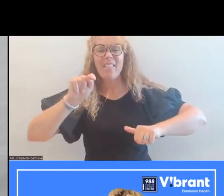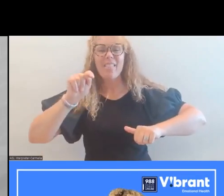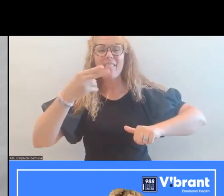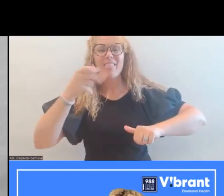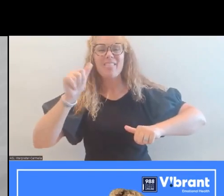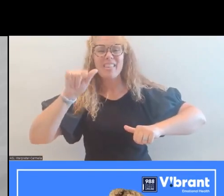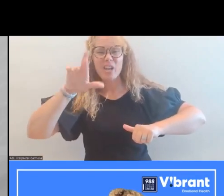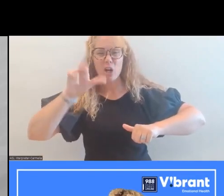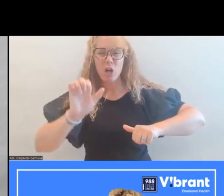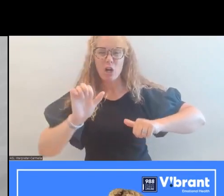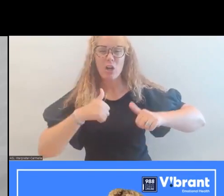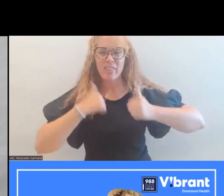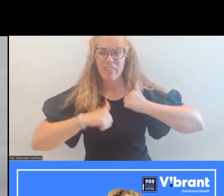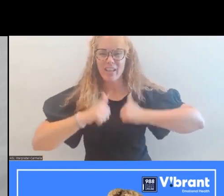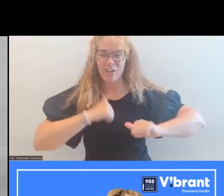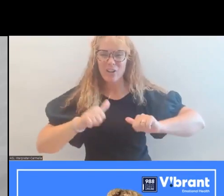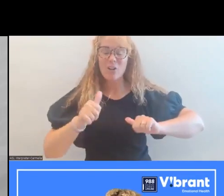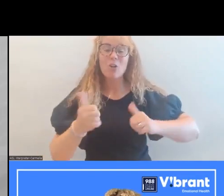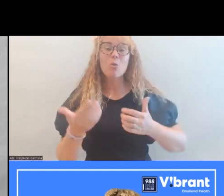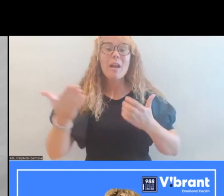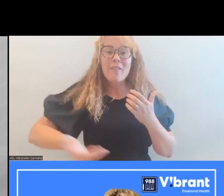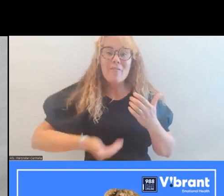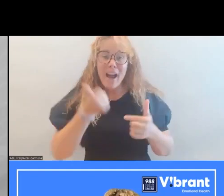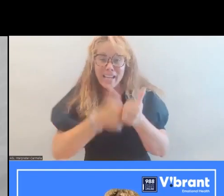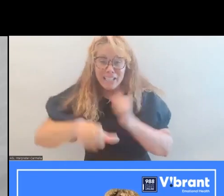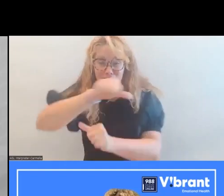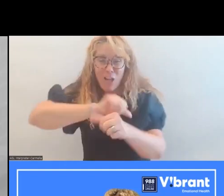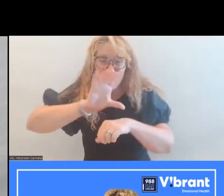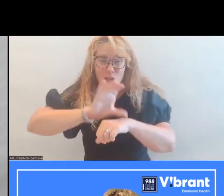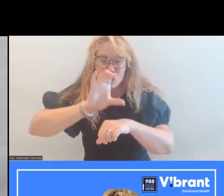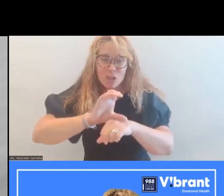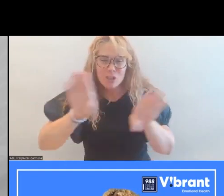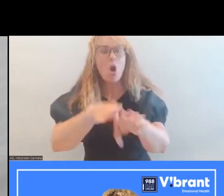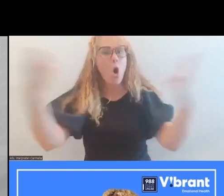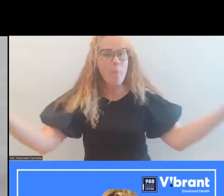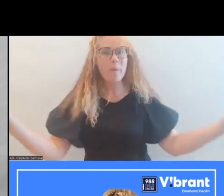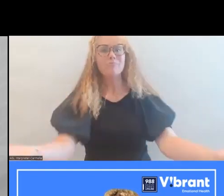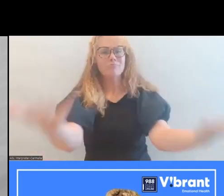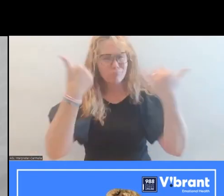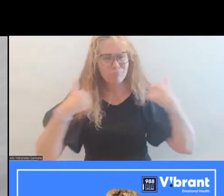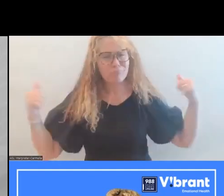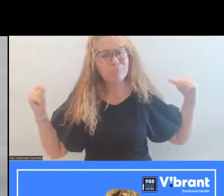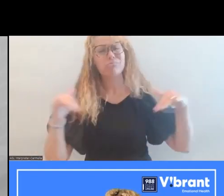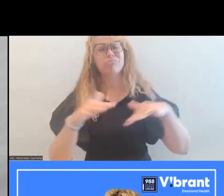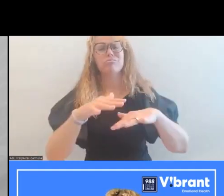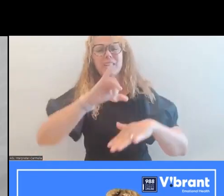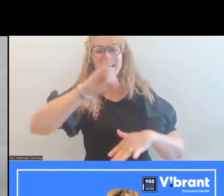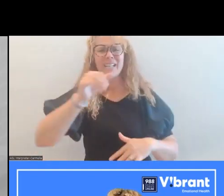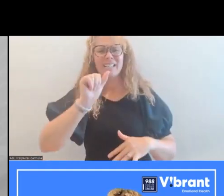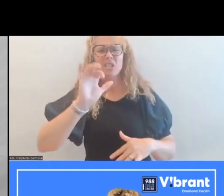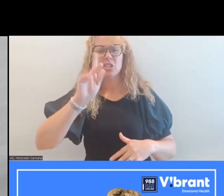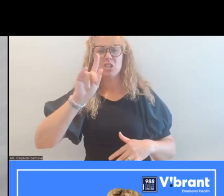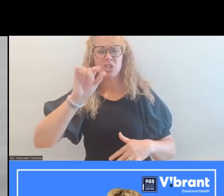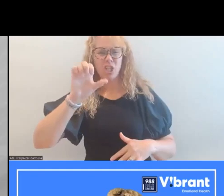you will. And we've had them inviting each other's churches and opening it up in the city of Jackson to many